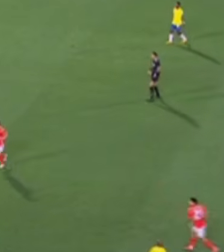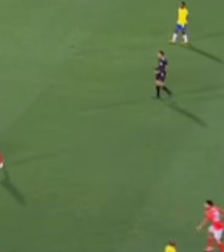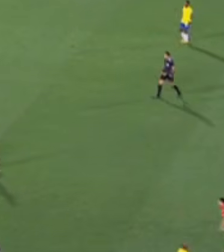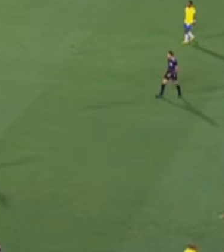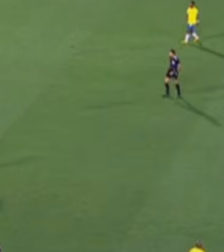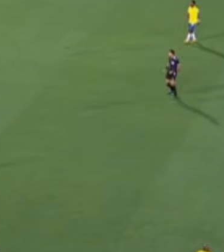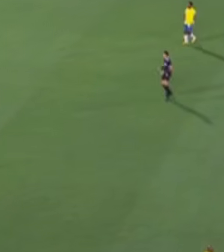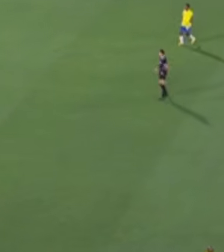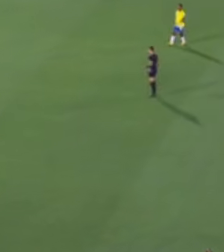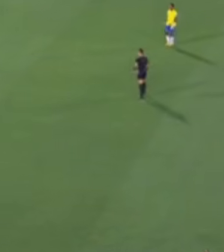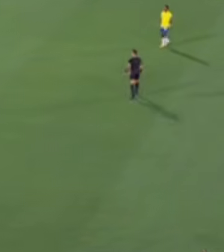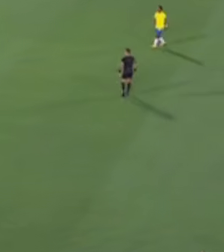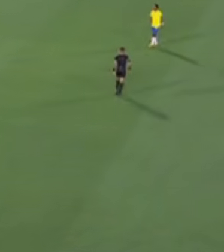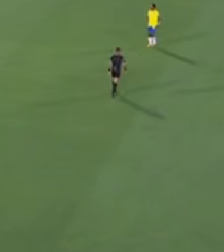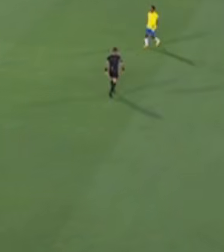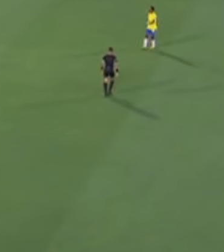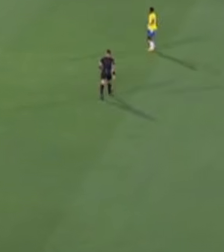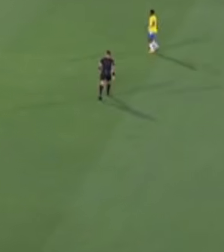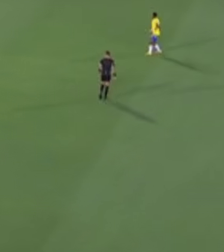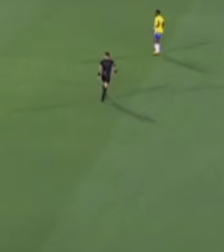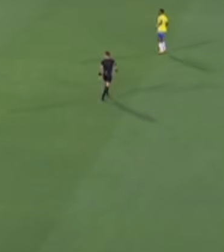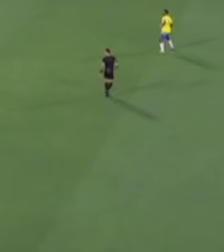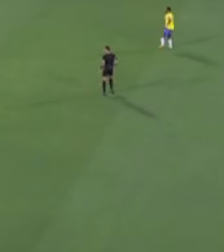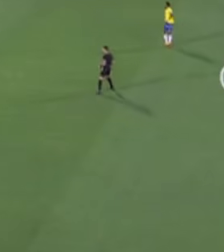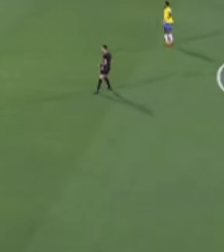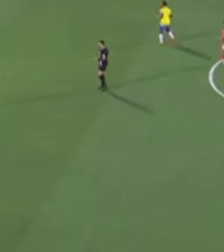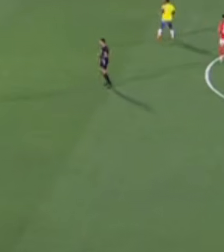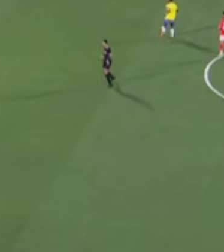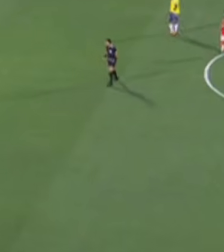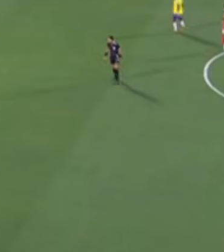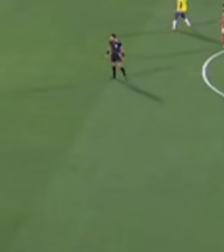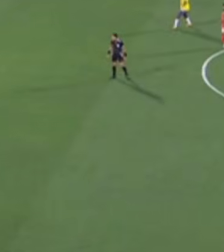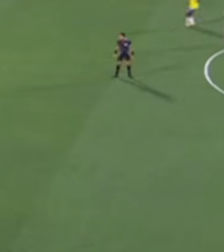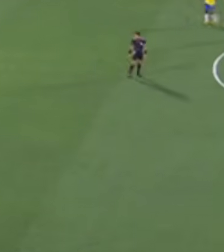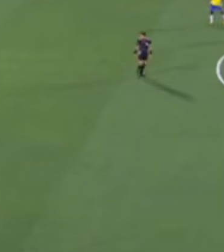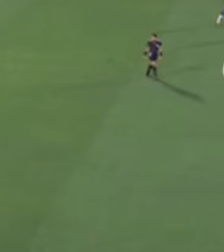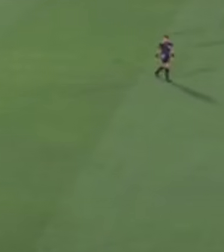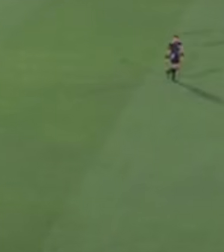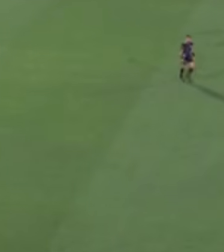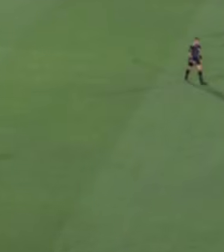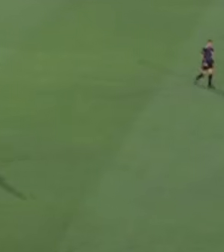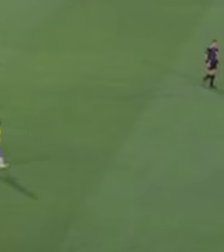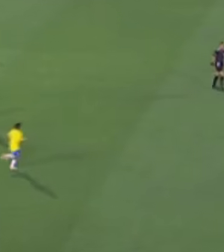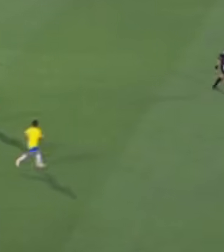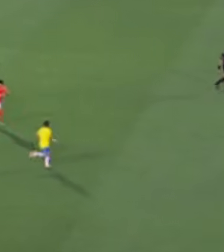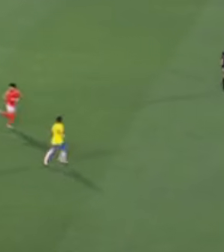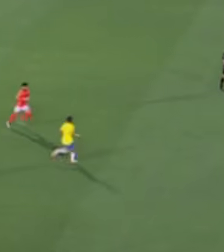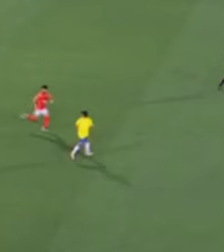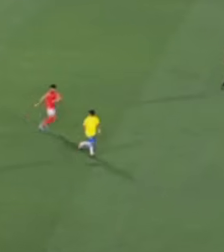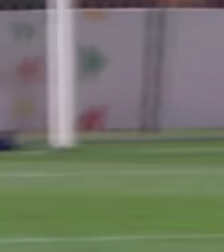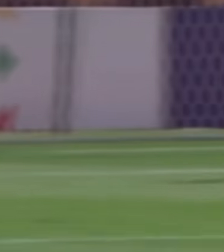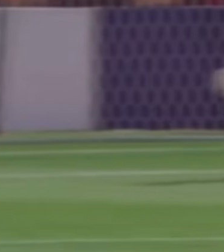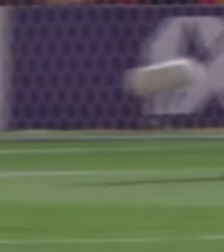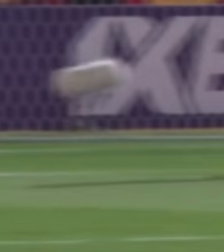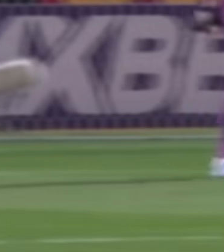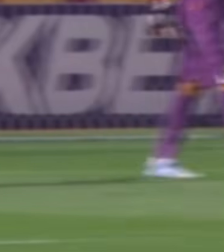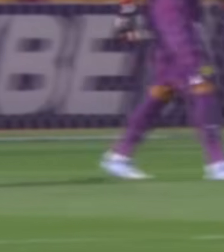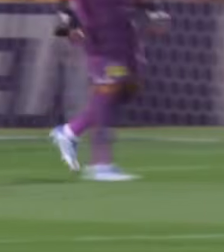kwi-competition xa zizonke ngoku bakhupha yena bafaka indoda uAbu Ali uba nobungozi xa dibene